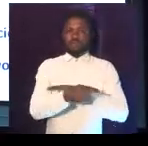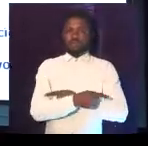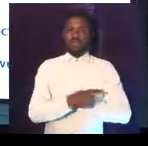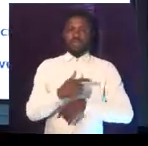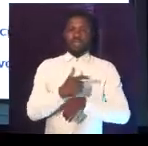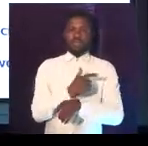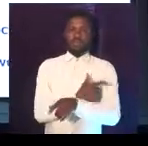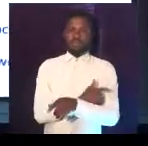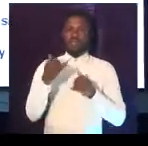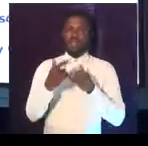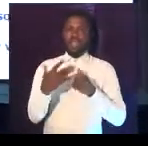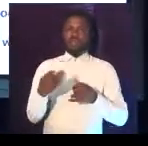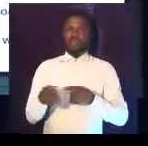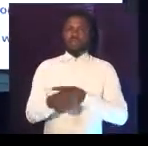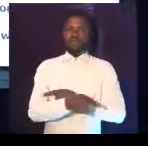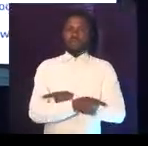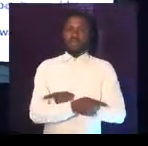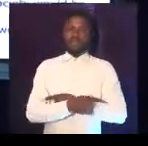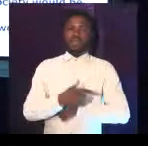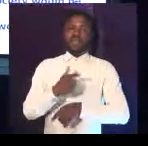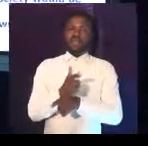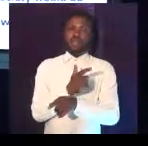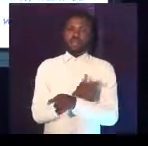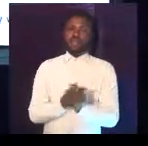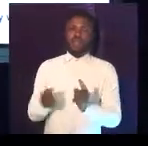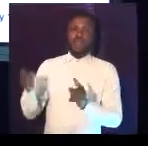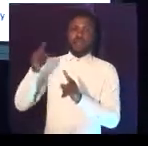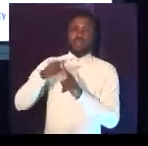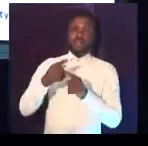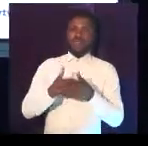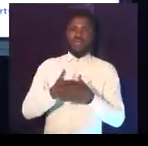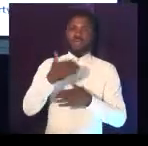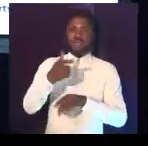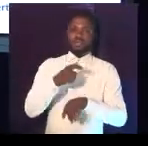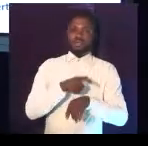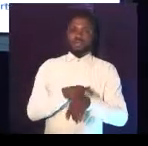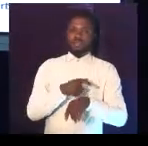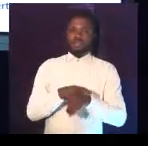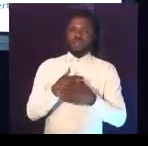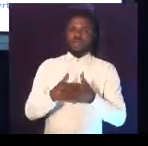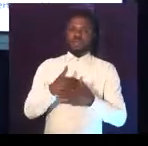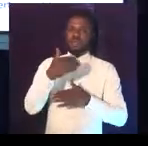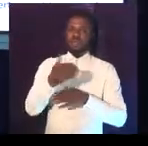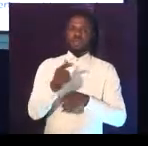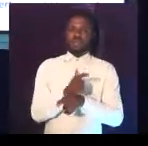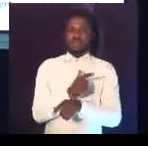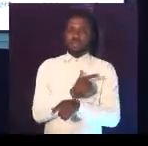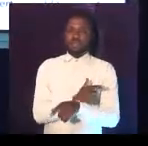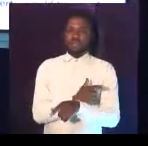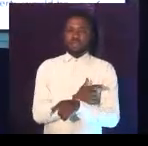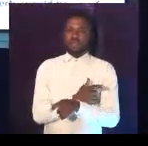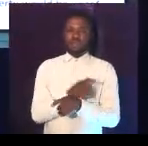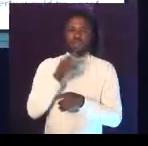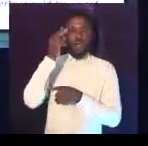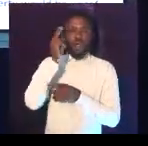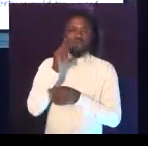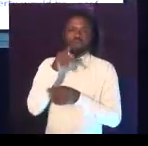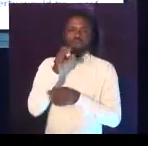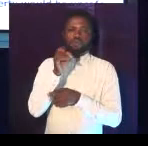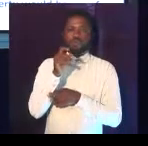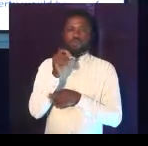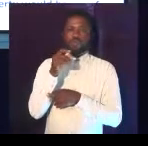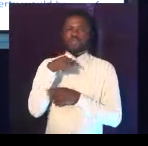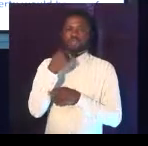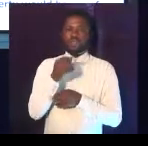in today's lesson. We have come to the end of today's lesson. Until next time, next